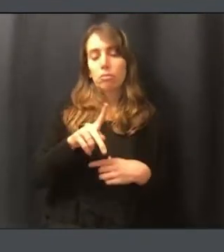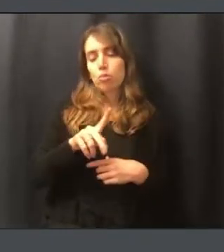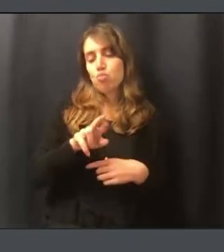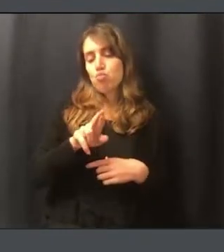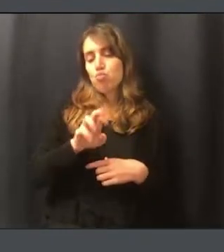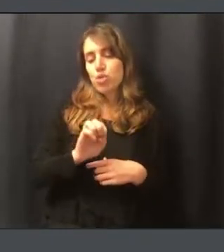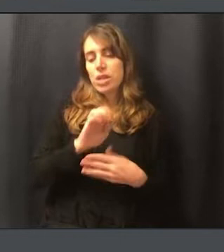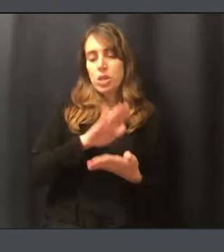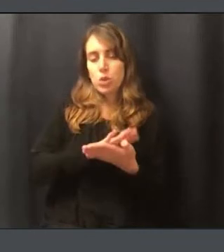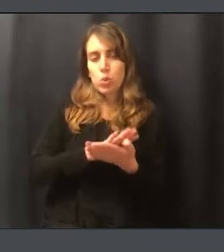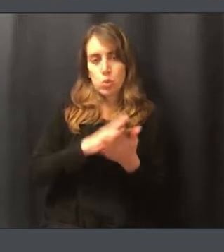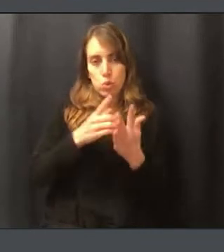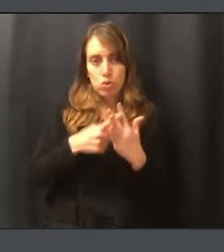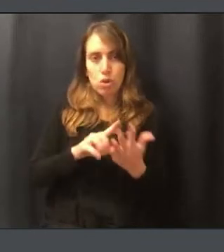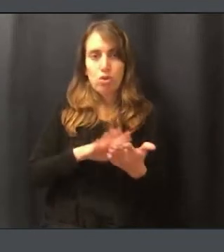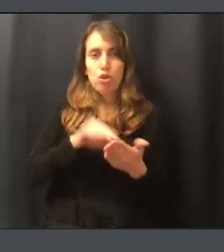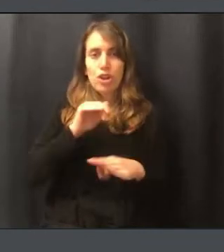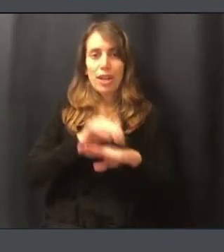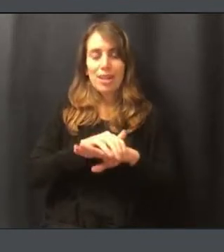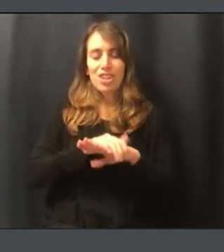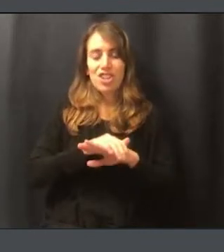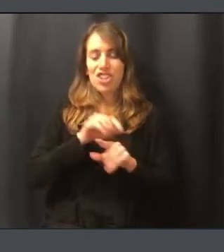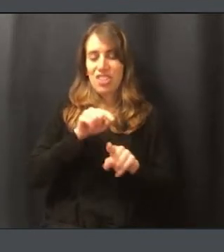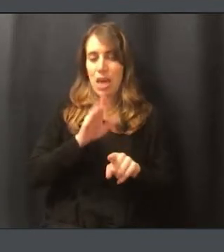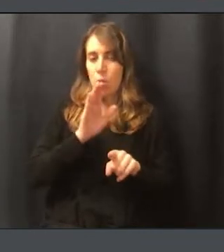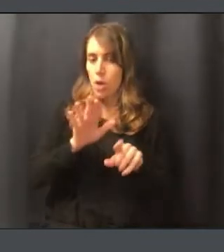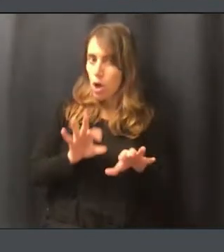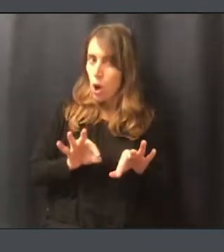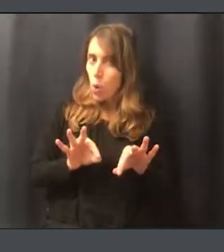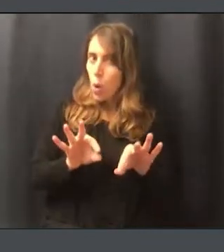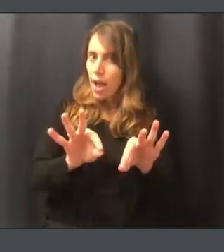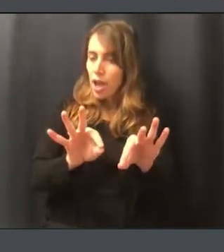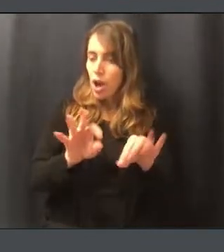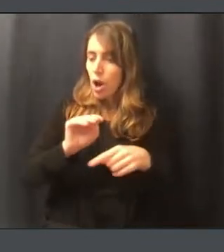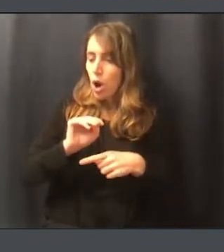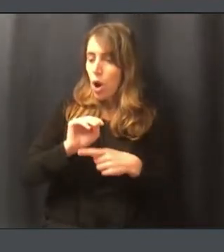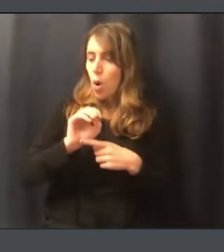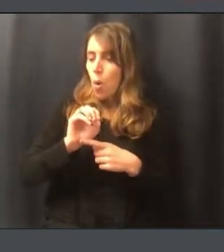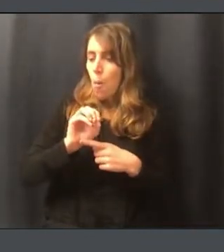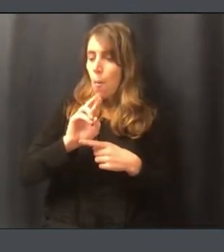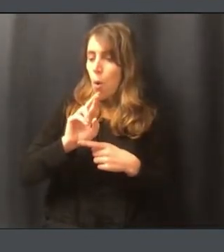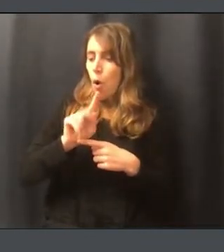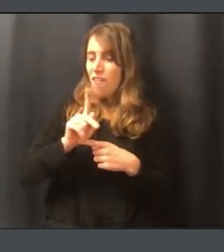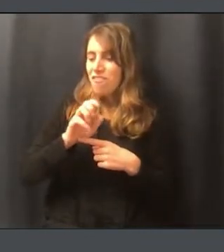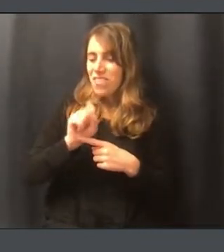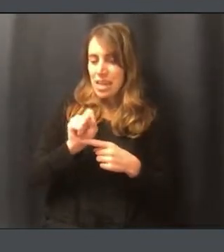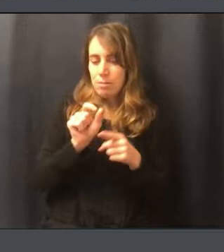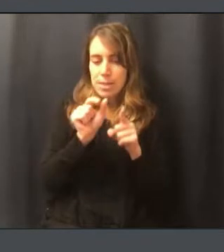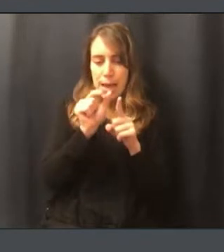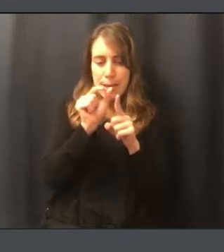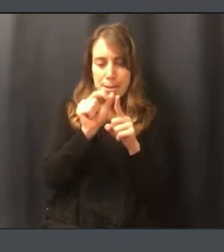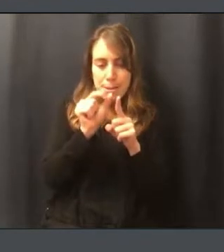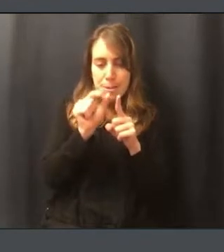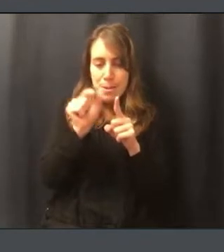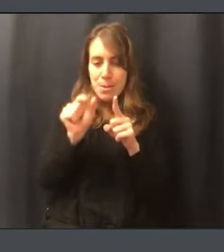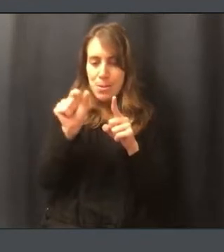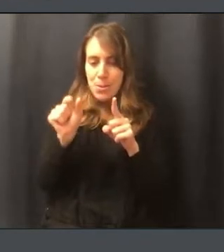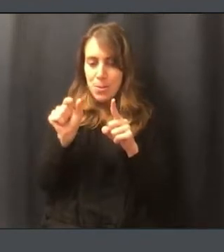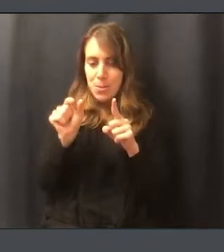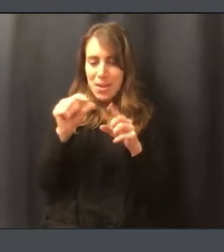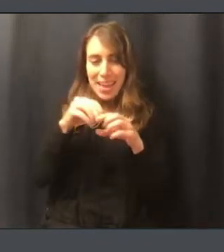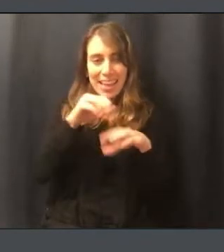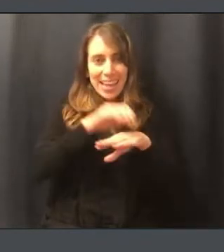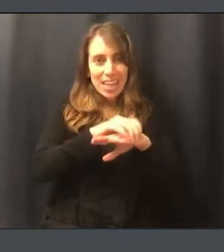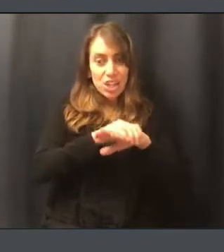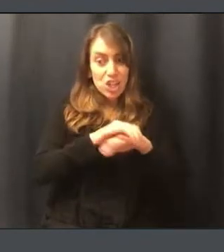example, they are going to acquire those morphemes, right? And kind of these kind of Brown's morphemes in English in the same